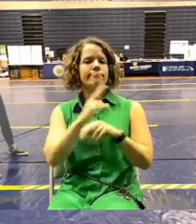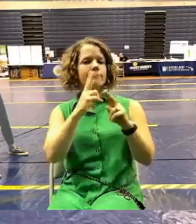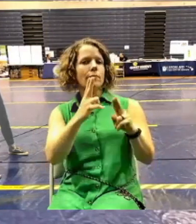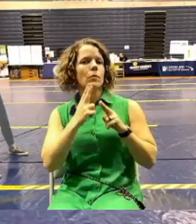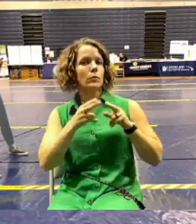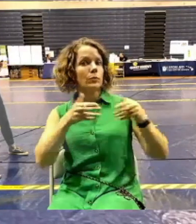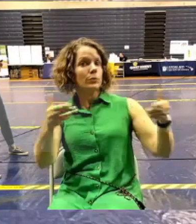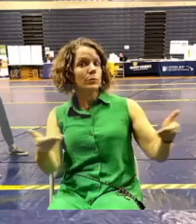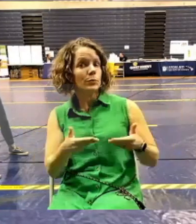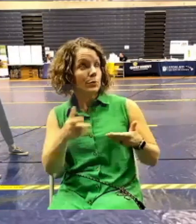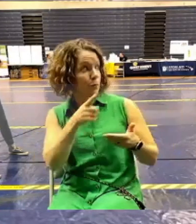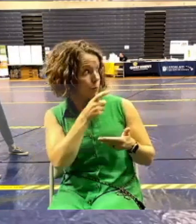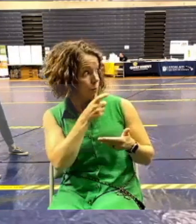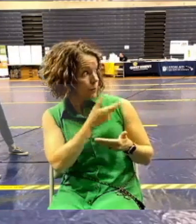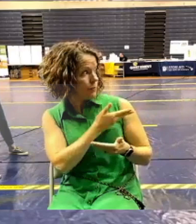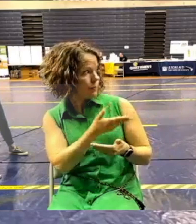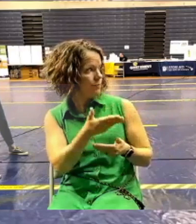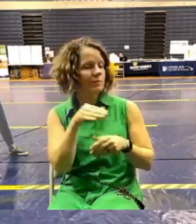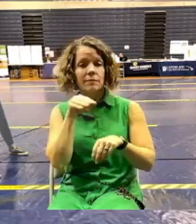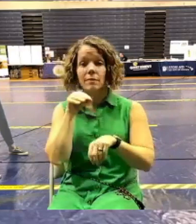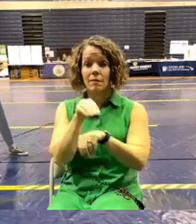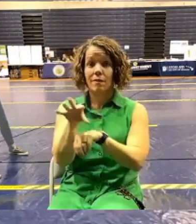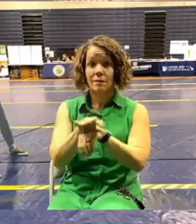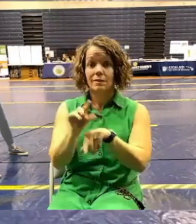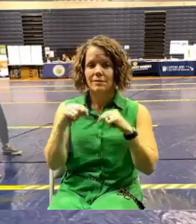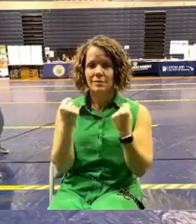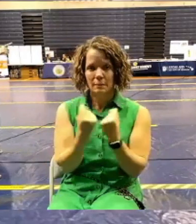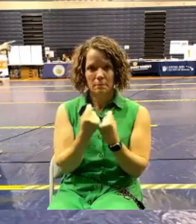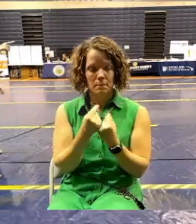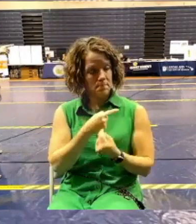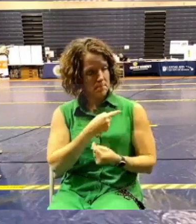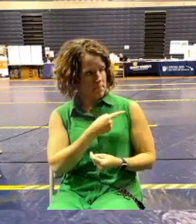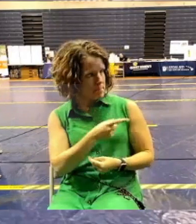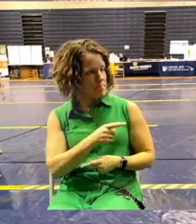to our advisory team. I just wanted to say a couple things